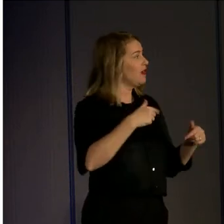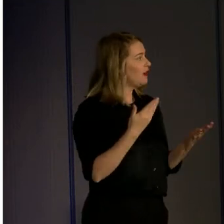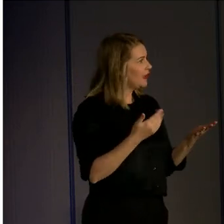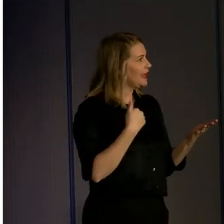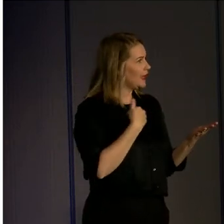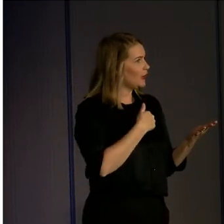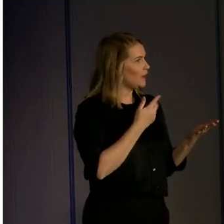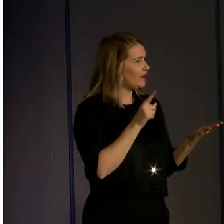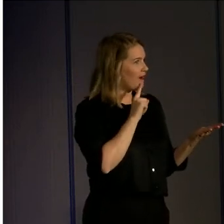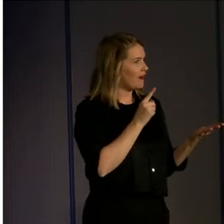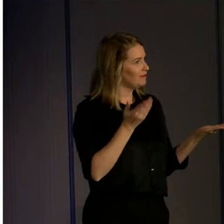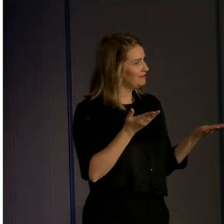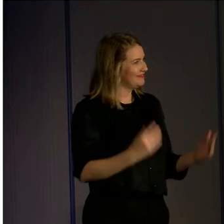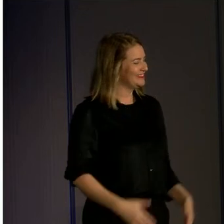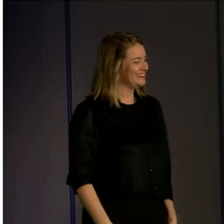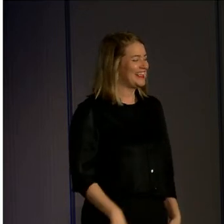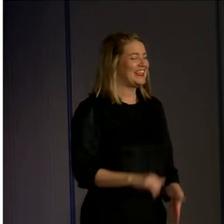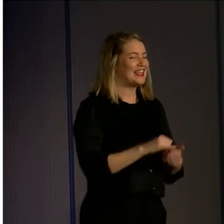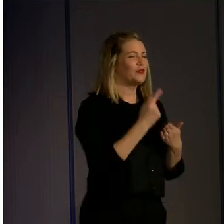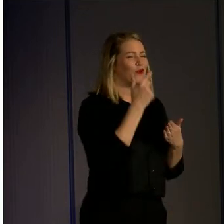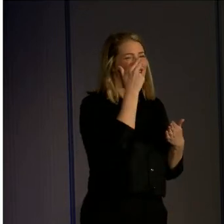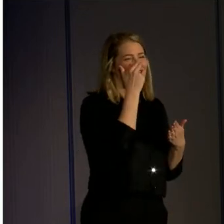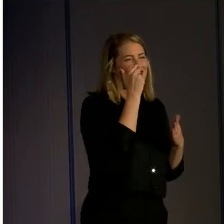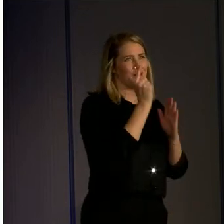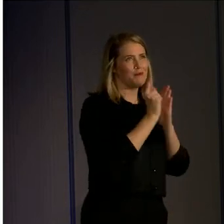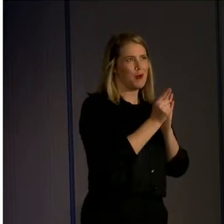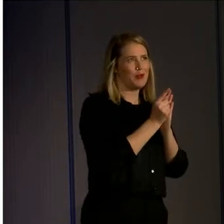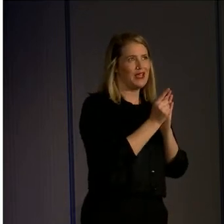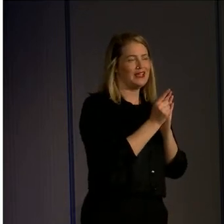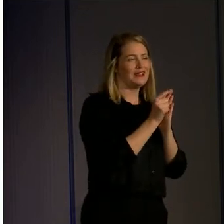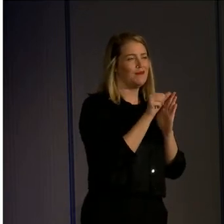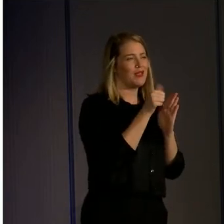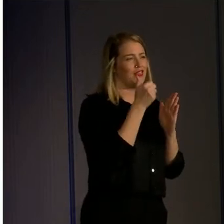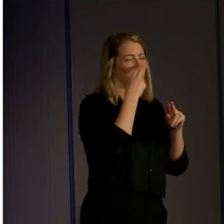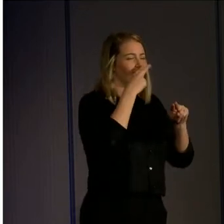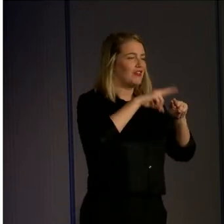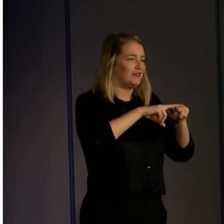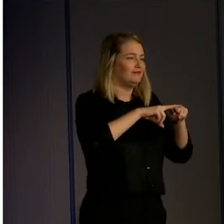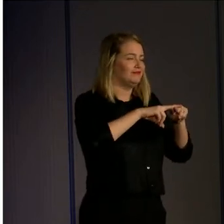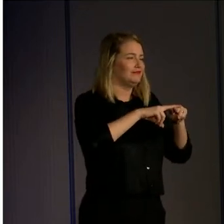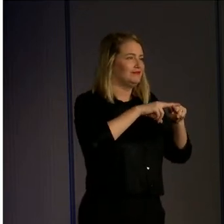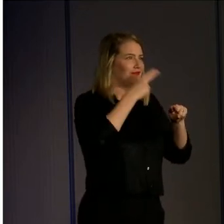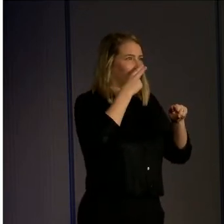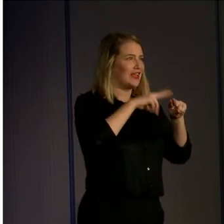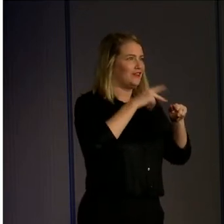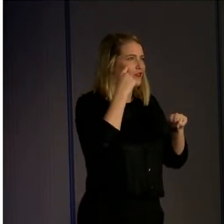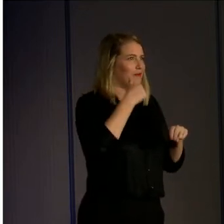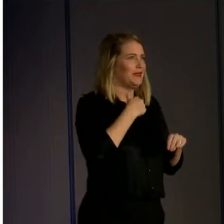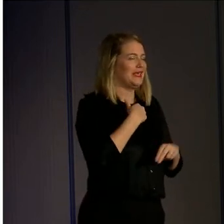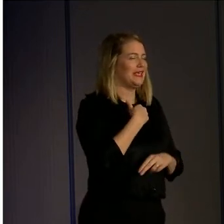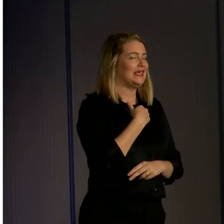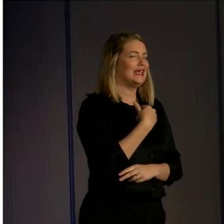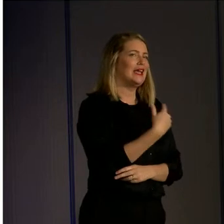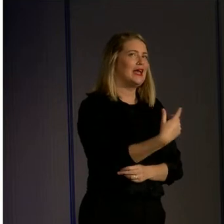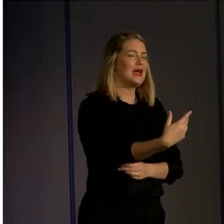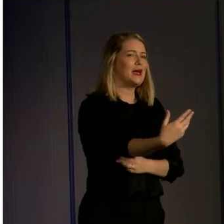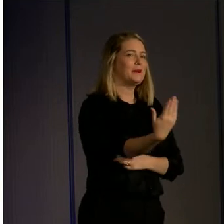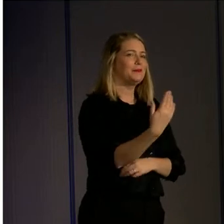So that's one funny moment. I think the other fun moment for me is the